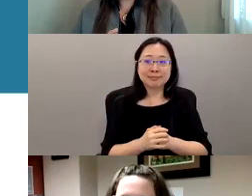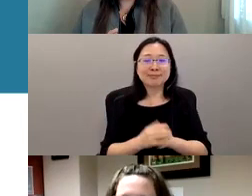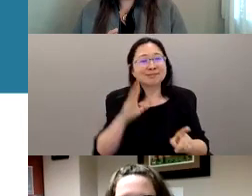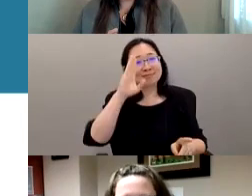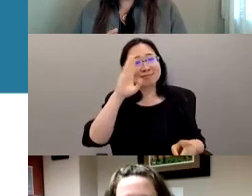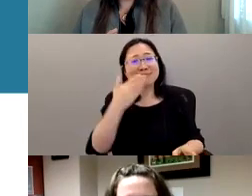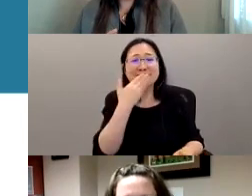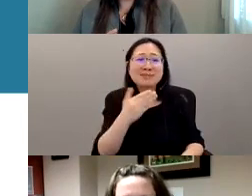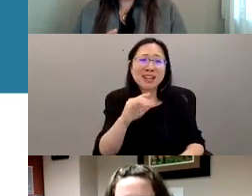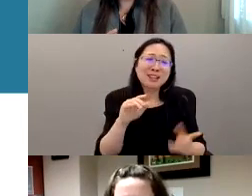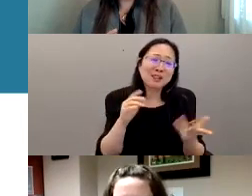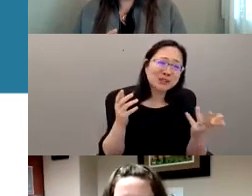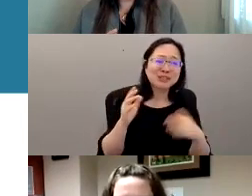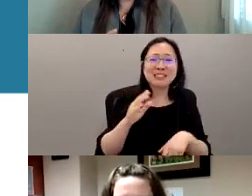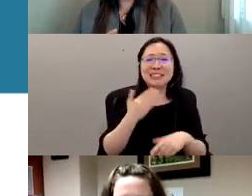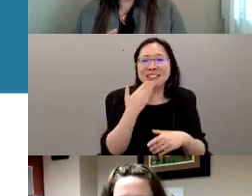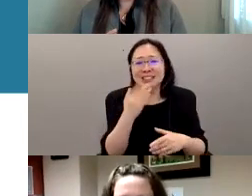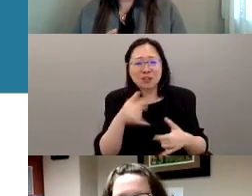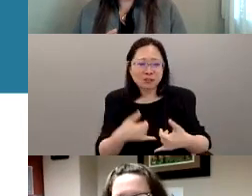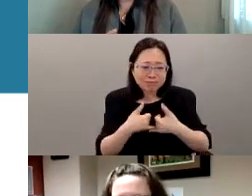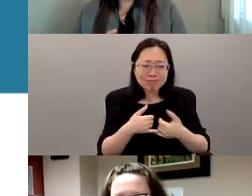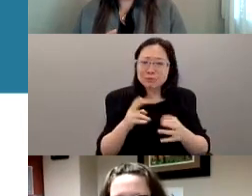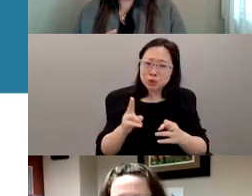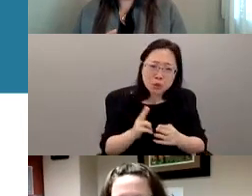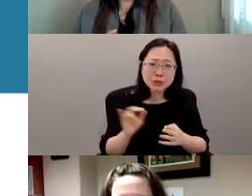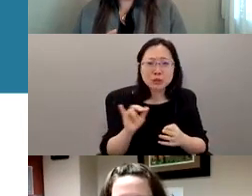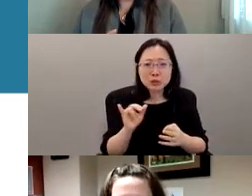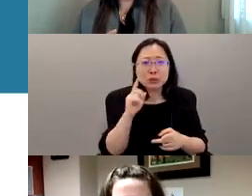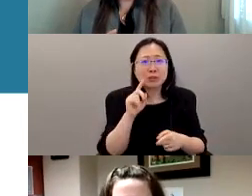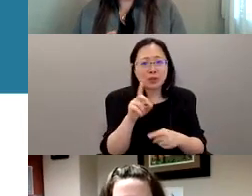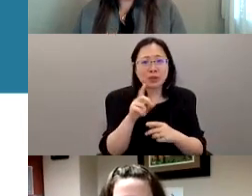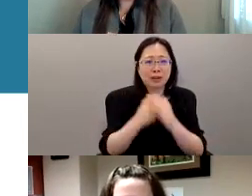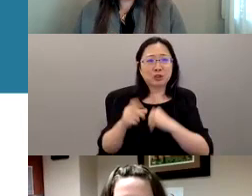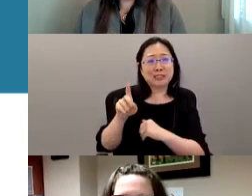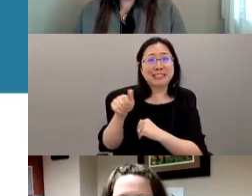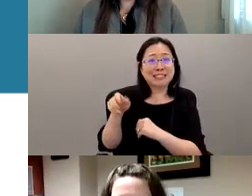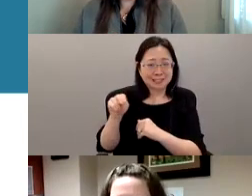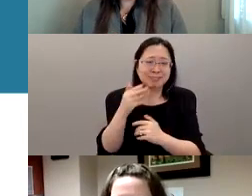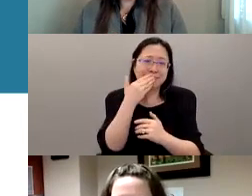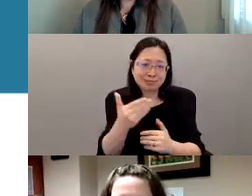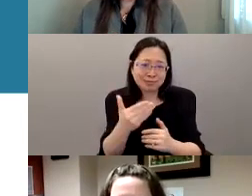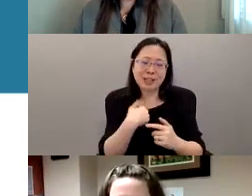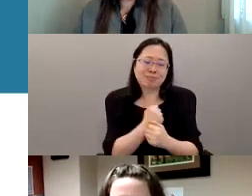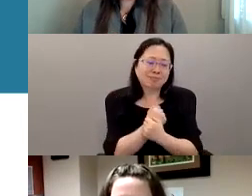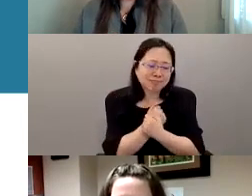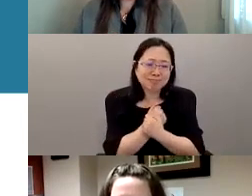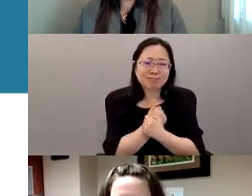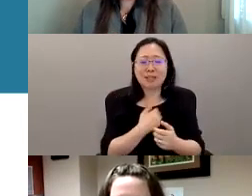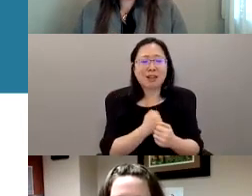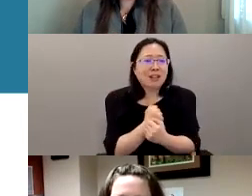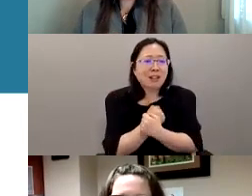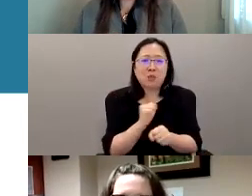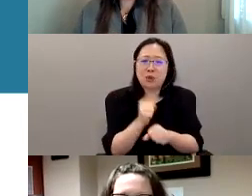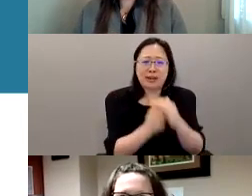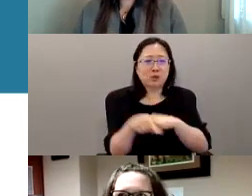Thanks, Laura. Thanks so much. Thanks for the nomination to the Durham Elder Abuse Network. I love it. I love working with the